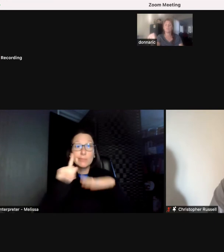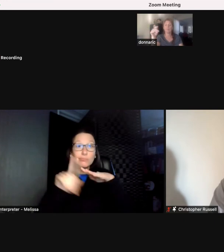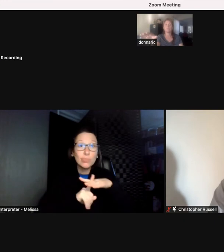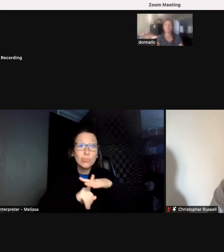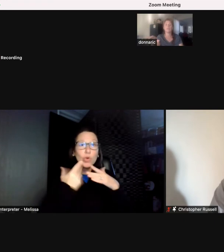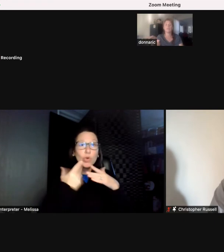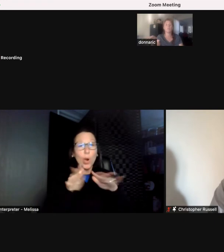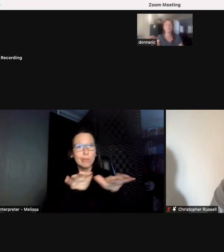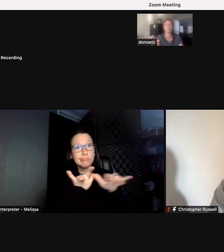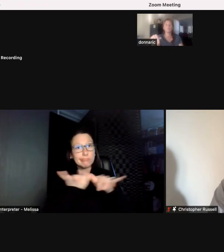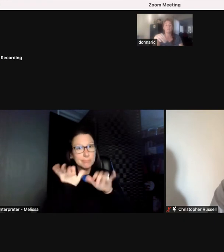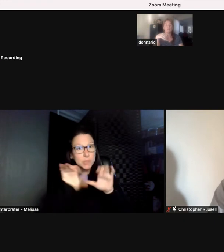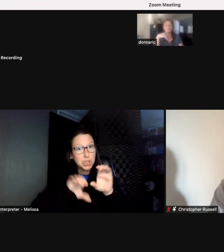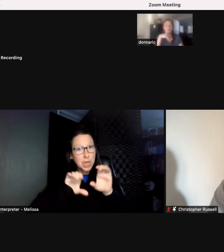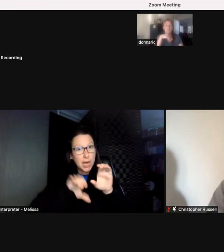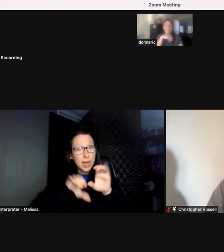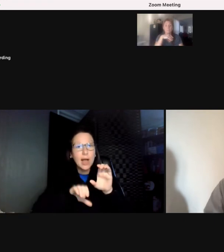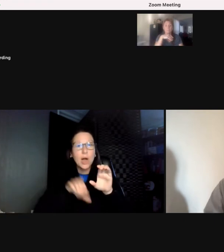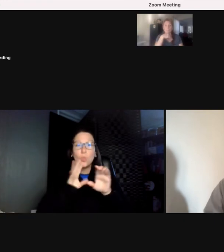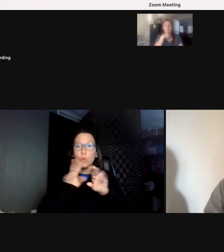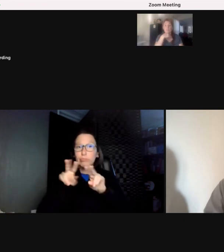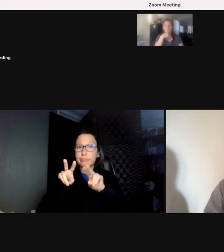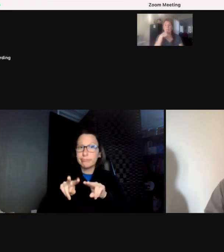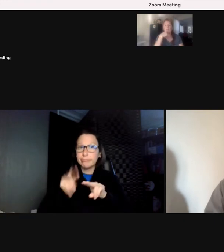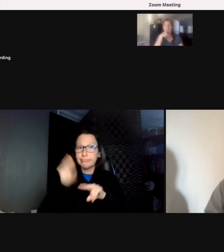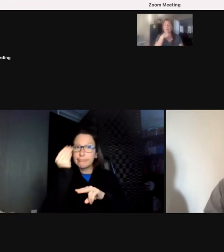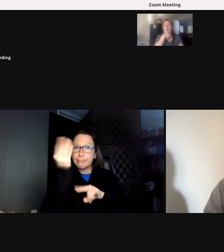into the chat box and then we will read it to him.